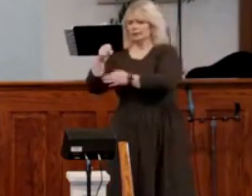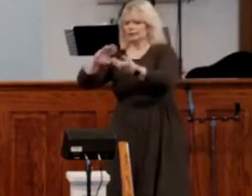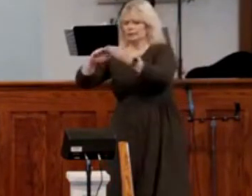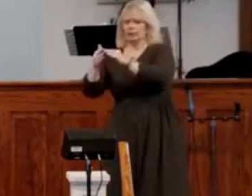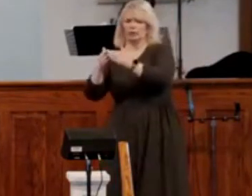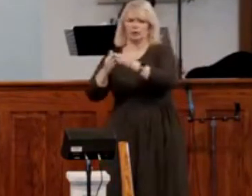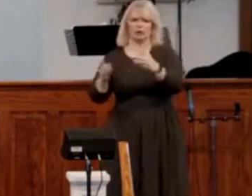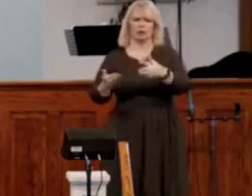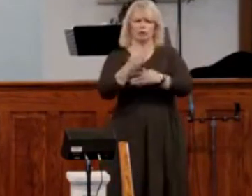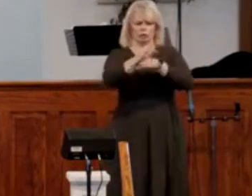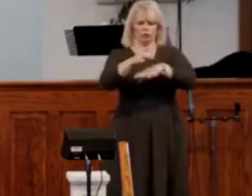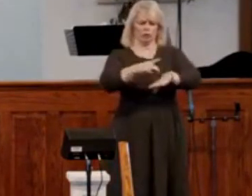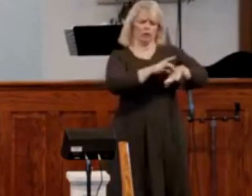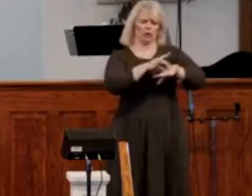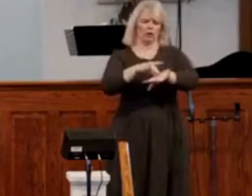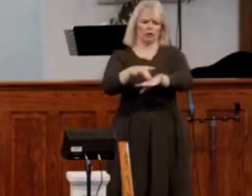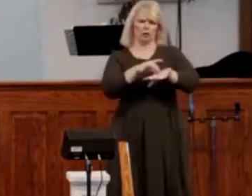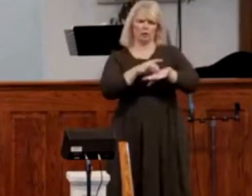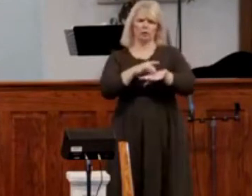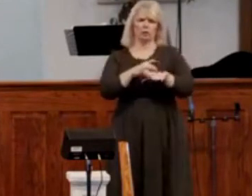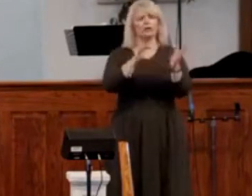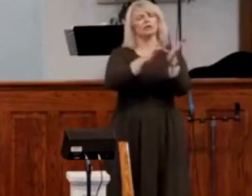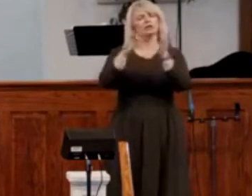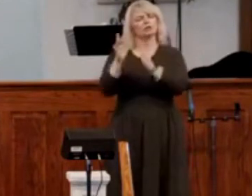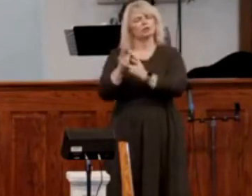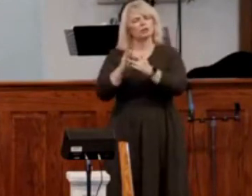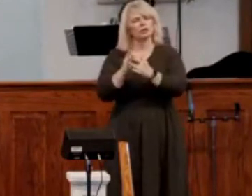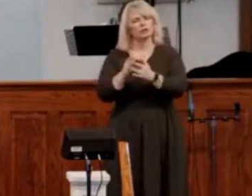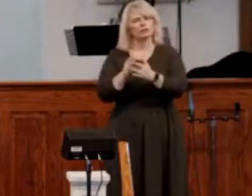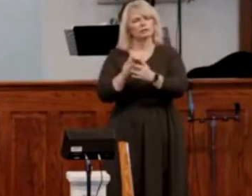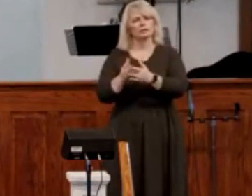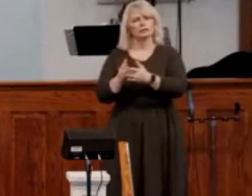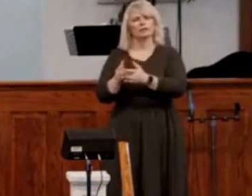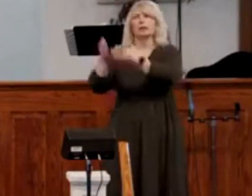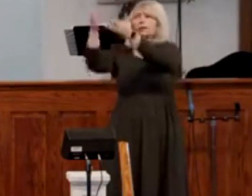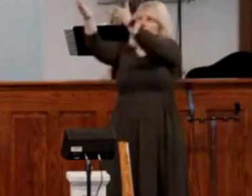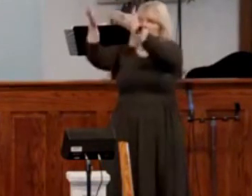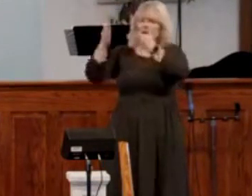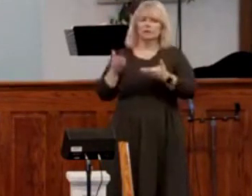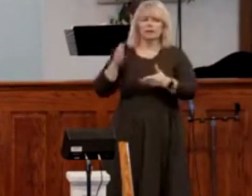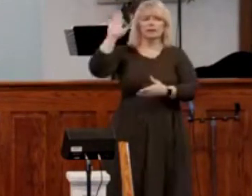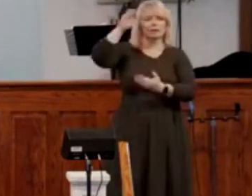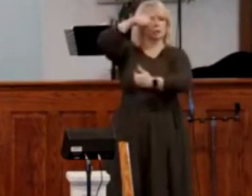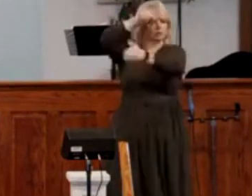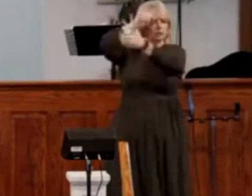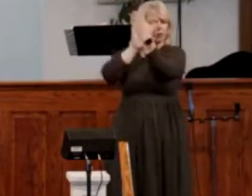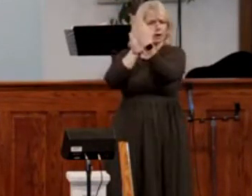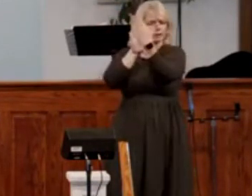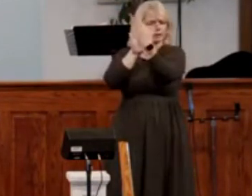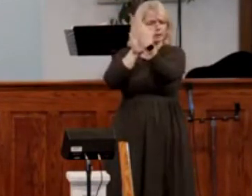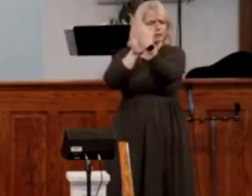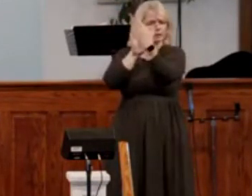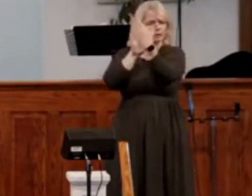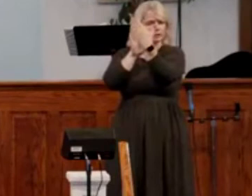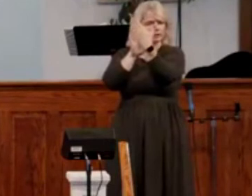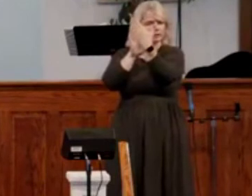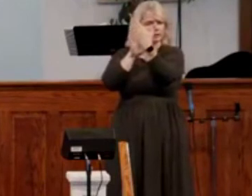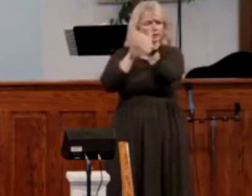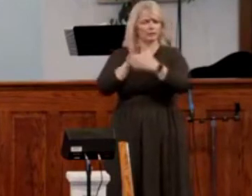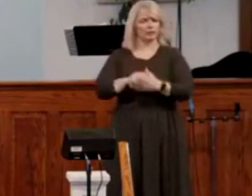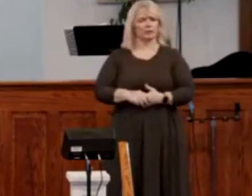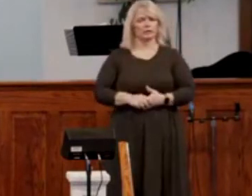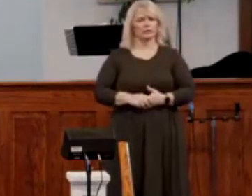of the earth. God, Jesus gives us his presence. The context for the presence of Jesus is